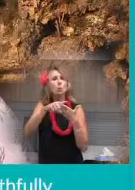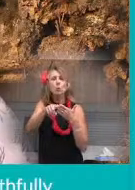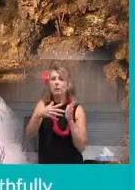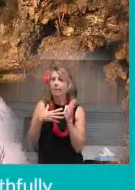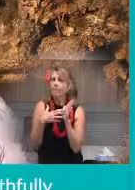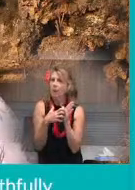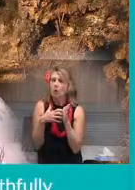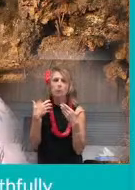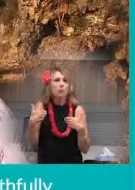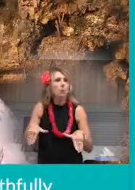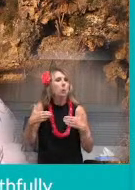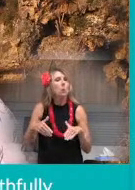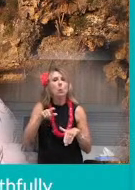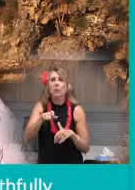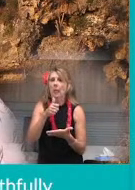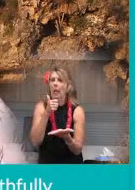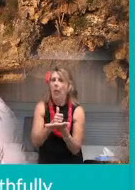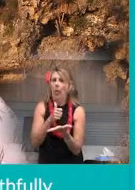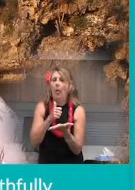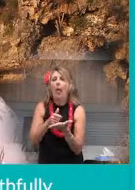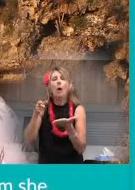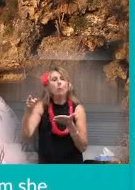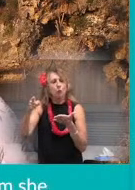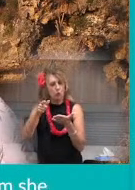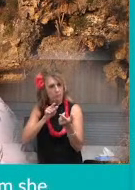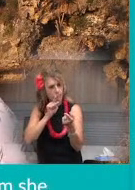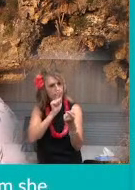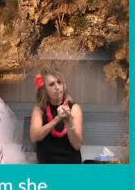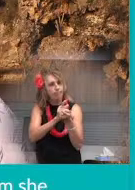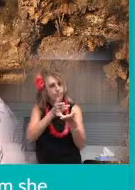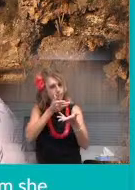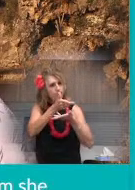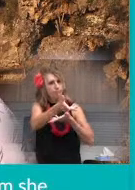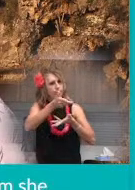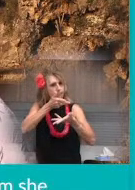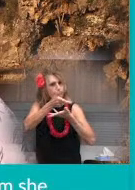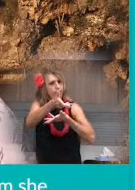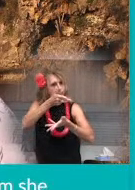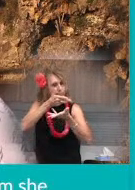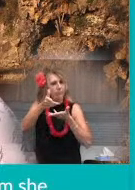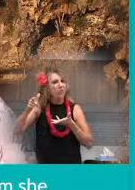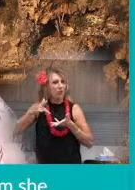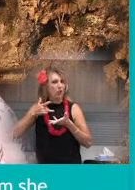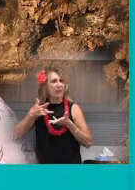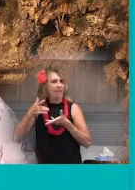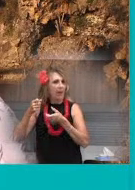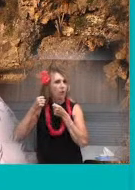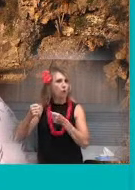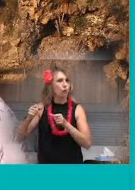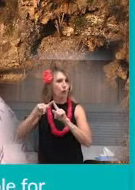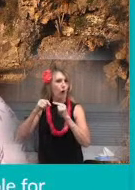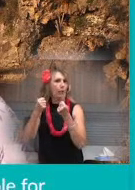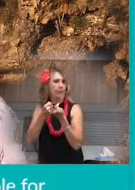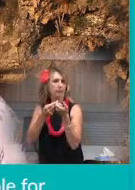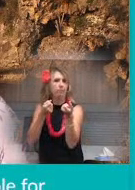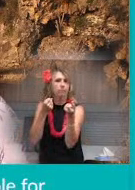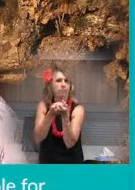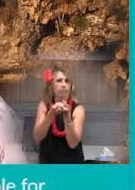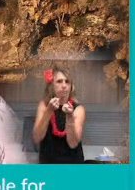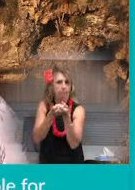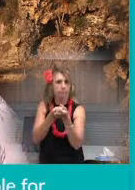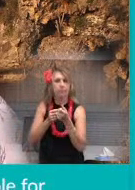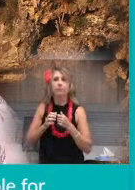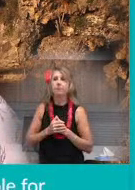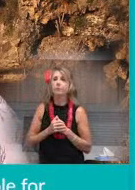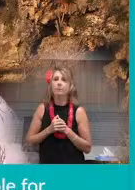board and serving them faithfully as a member of an incredible team. She was also thankful to